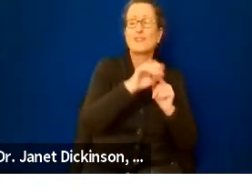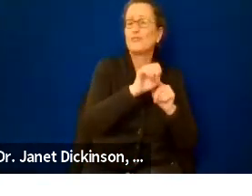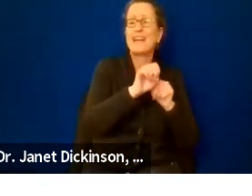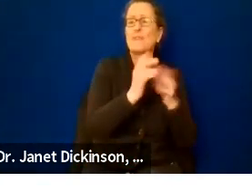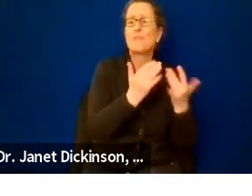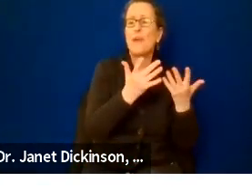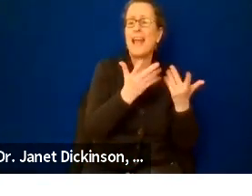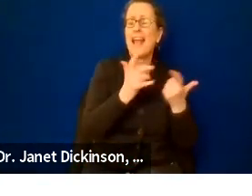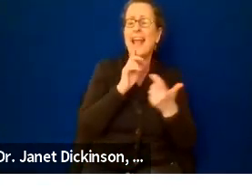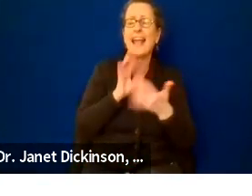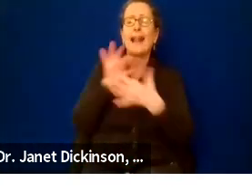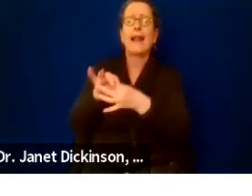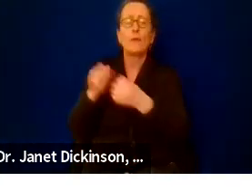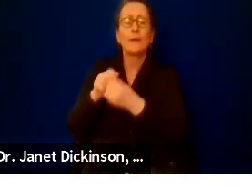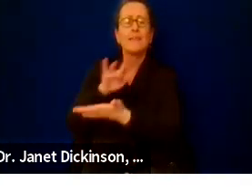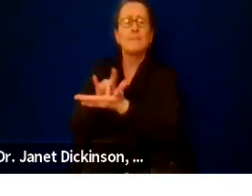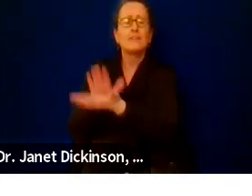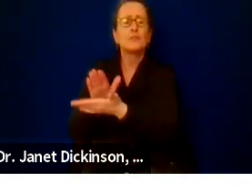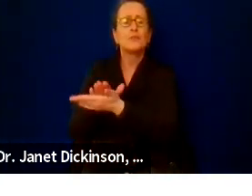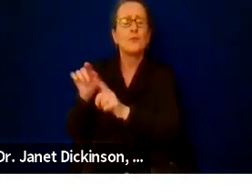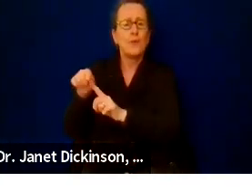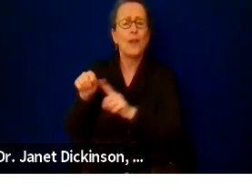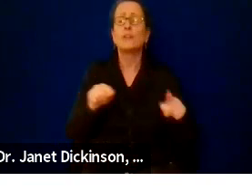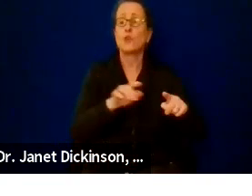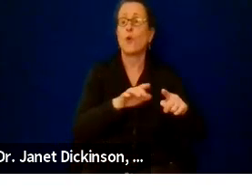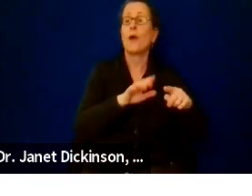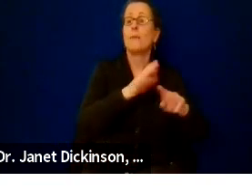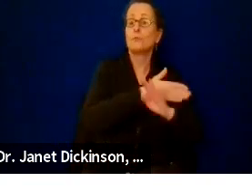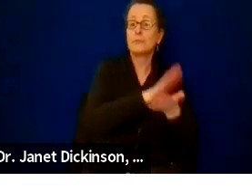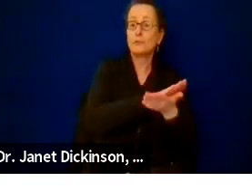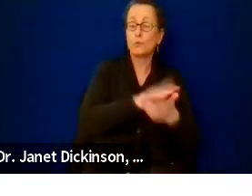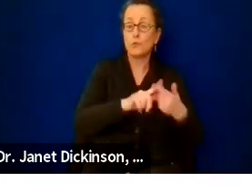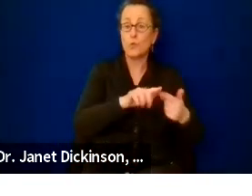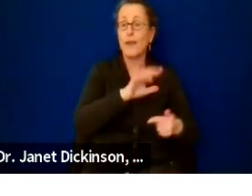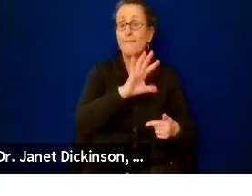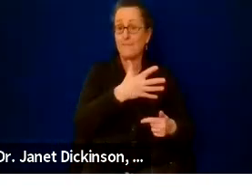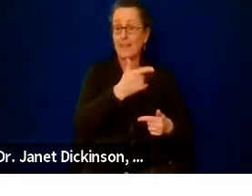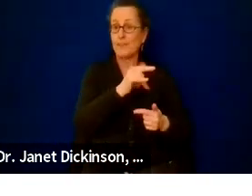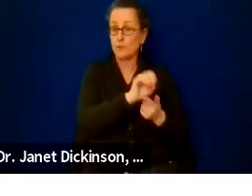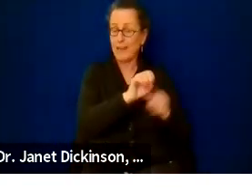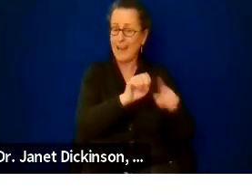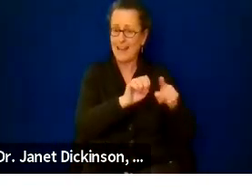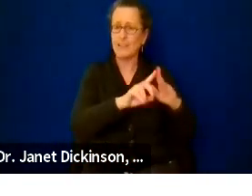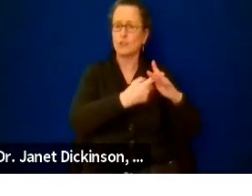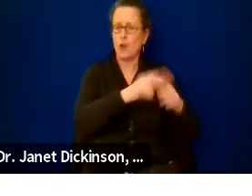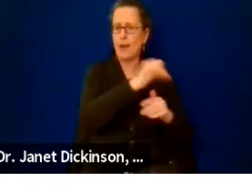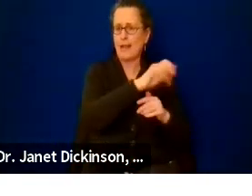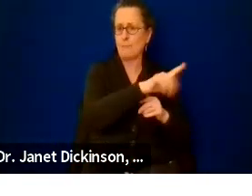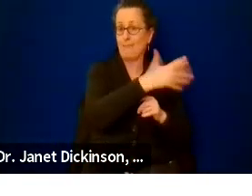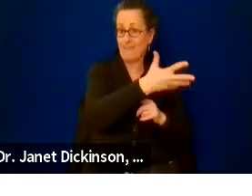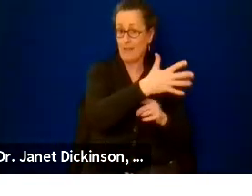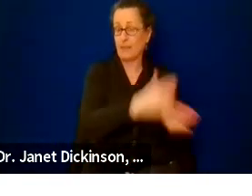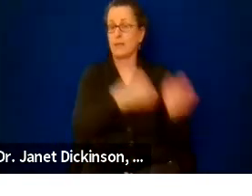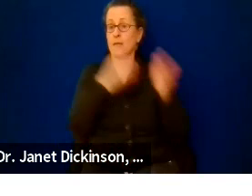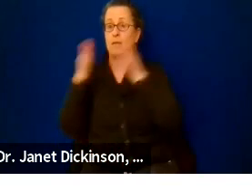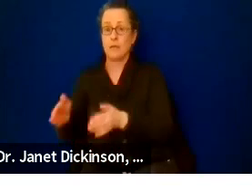School. And so we just figured that rather than have one grade come in, not all the rest, that we would just have everyone come in, and